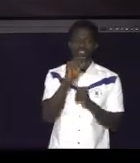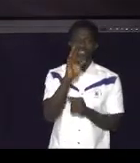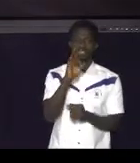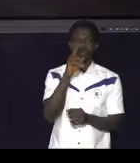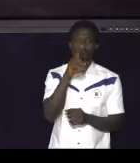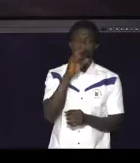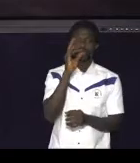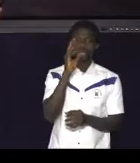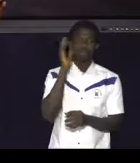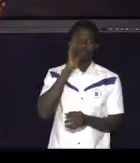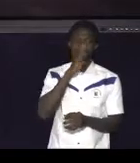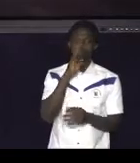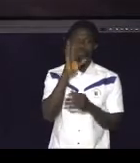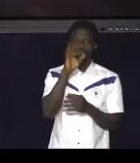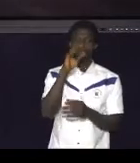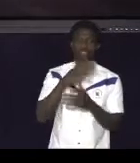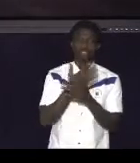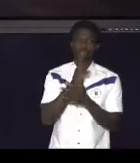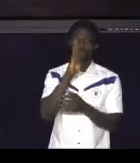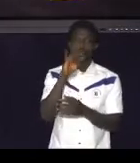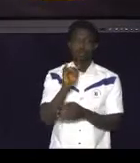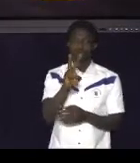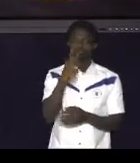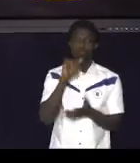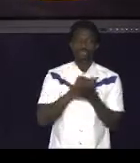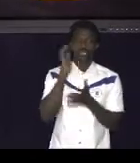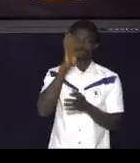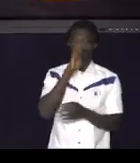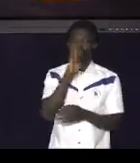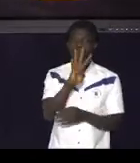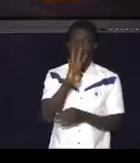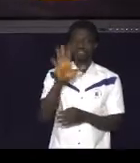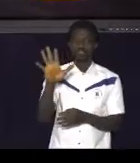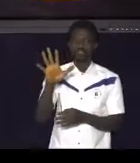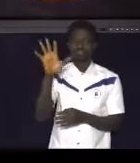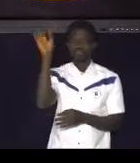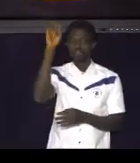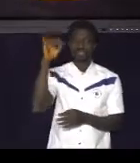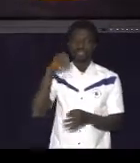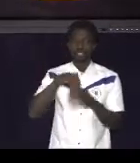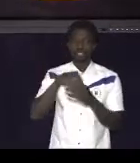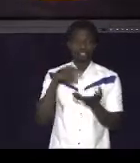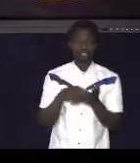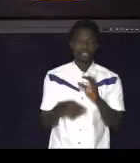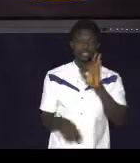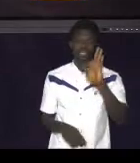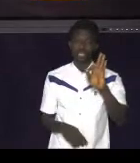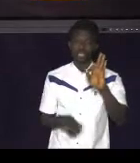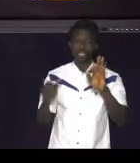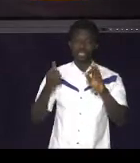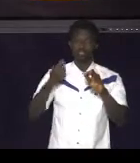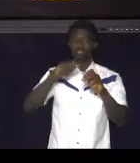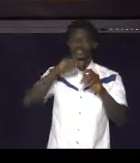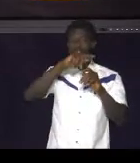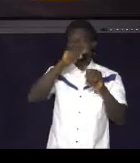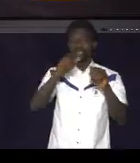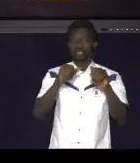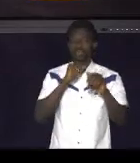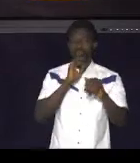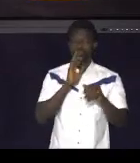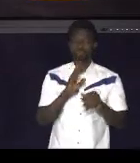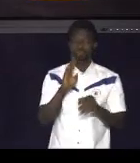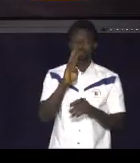will be 90 divided by 2, and that will be 45 degrees. So in this case, F, the angles are